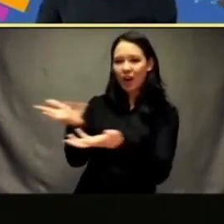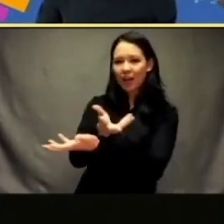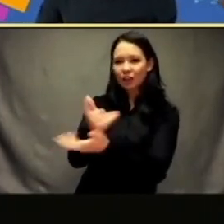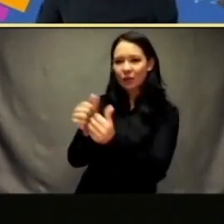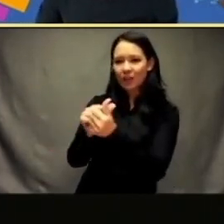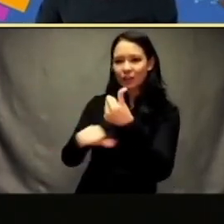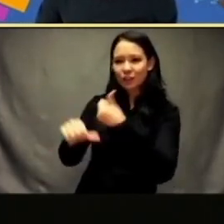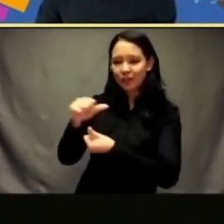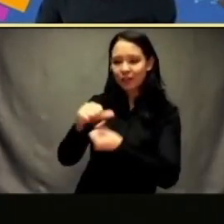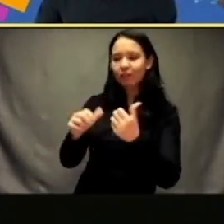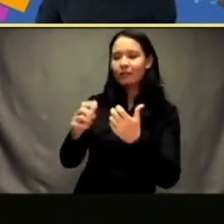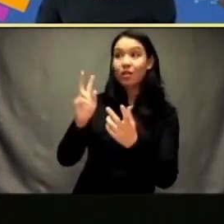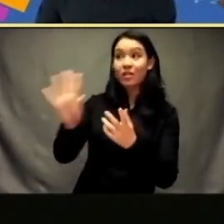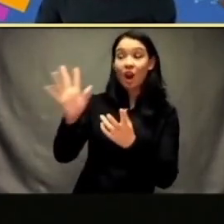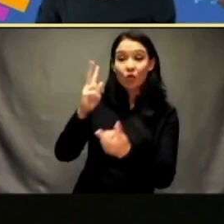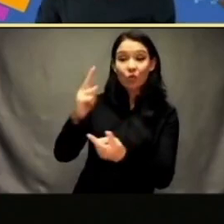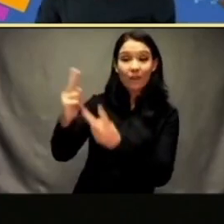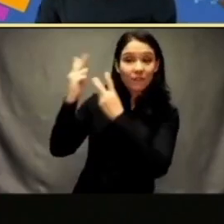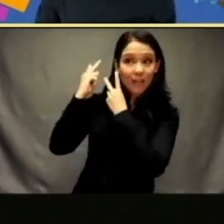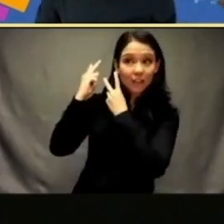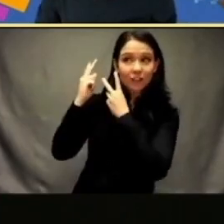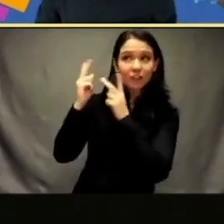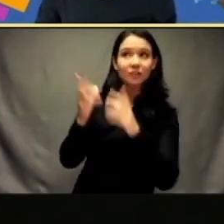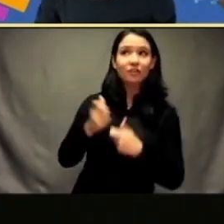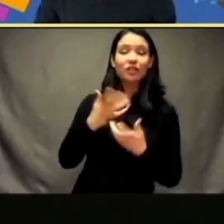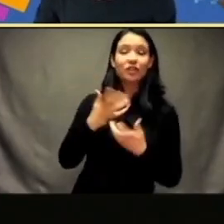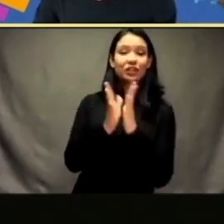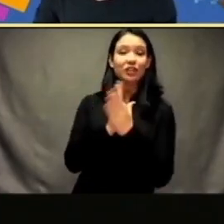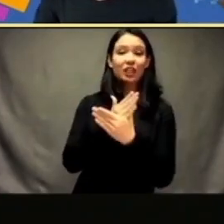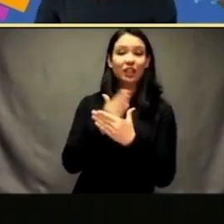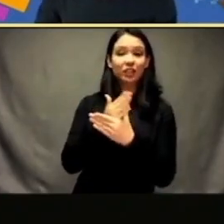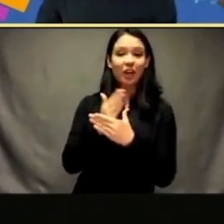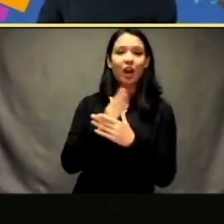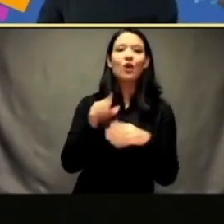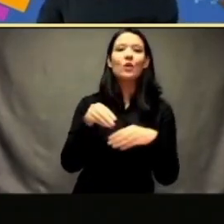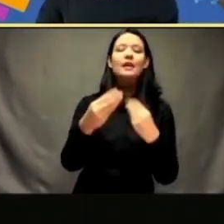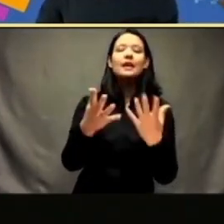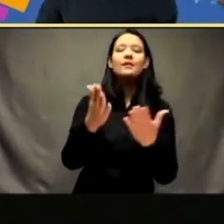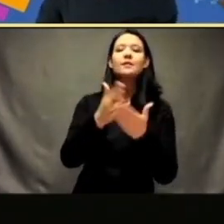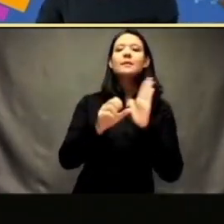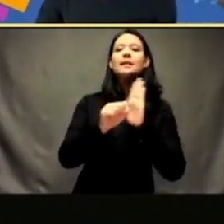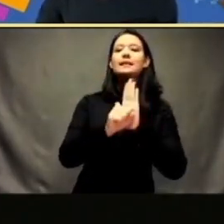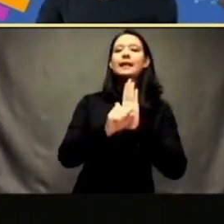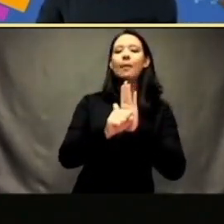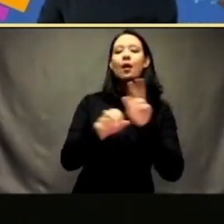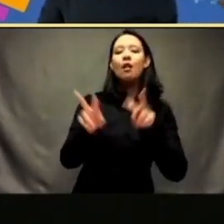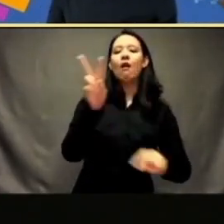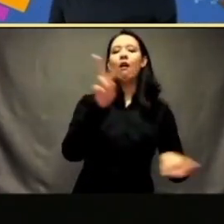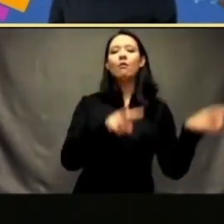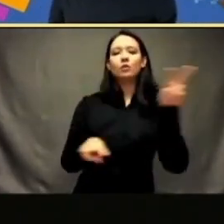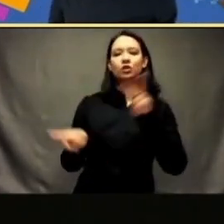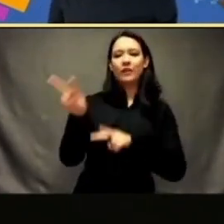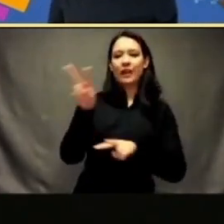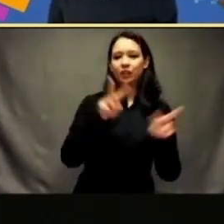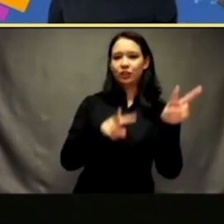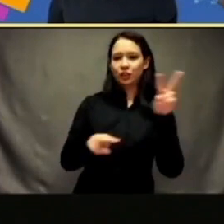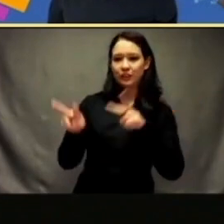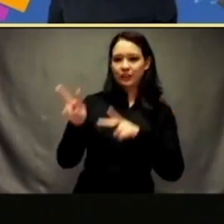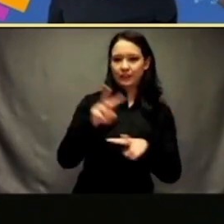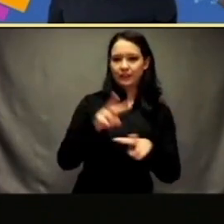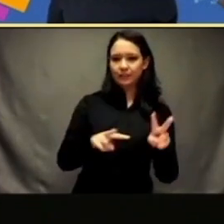the reflections that they share with us, and we give some sample observations of what that can look like.